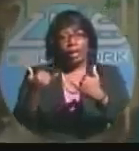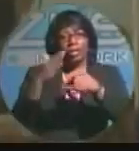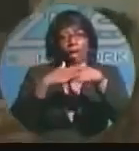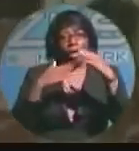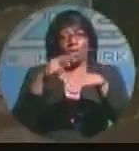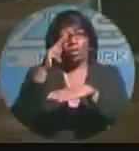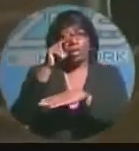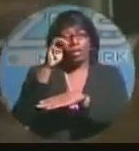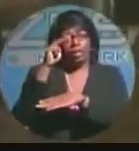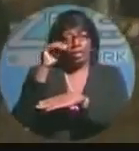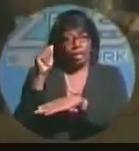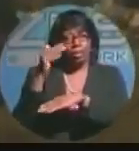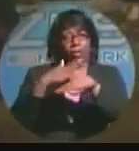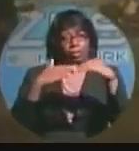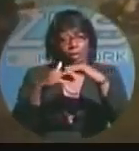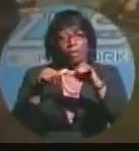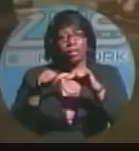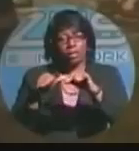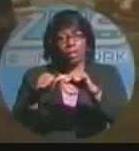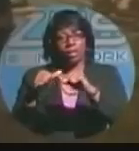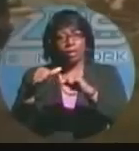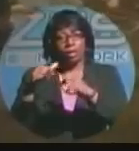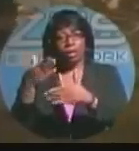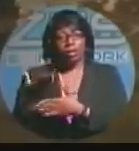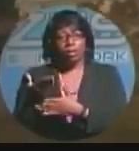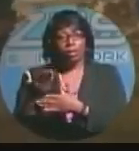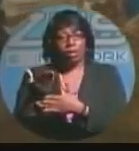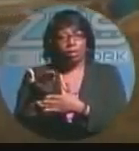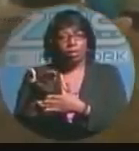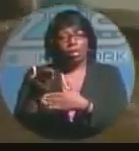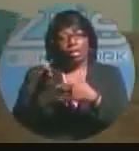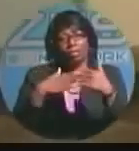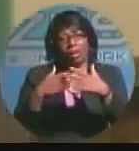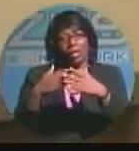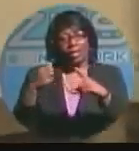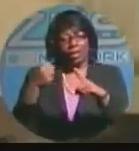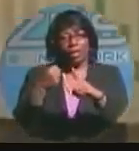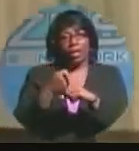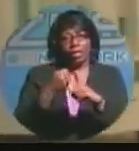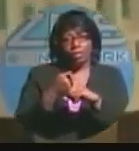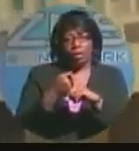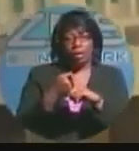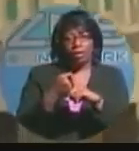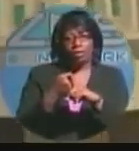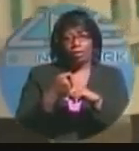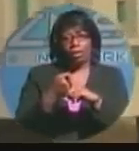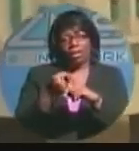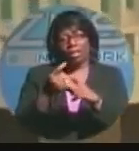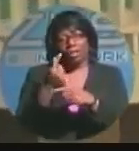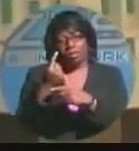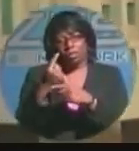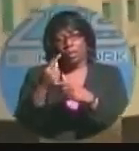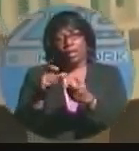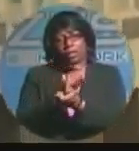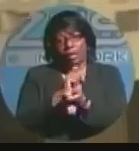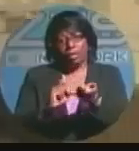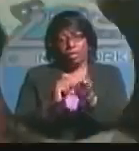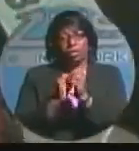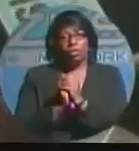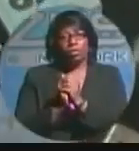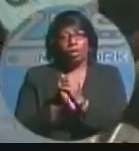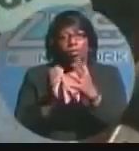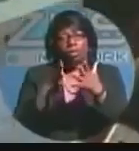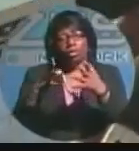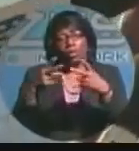standing. Island Administrator Dawn Cornish says despite the impact, there was minimal damages. We had most of our damage along